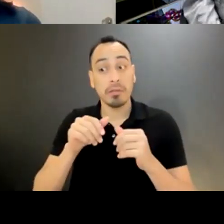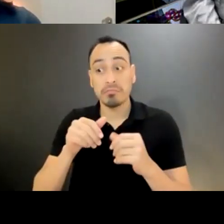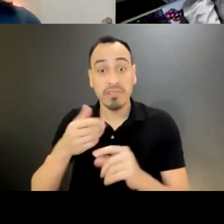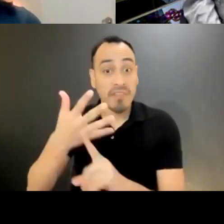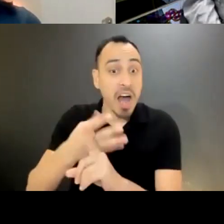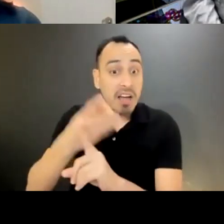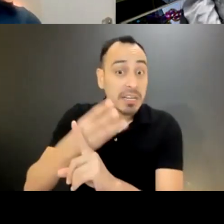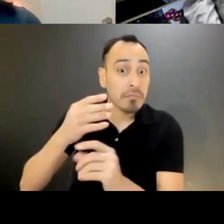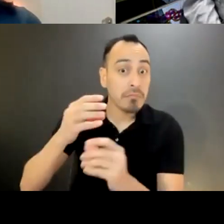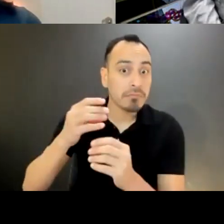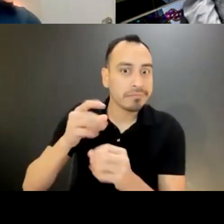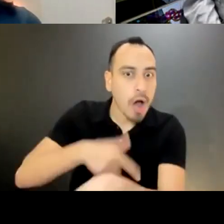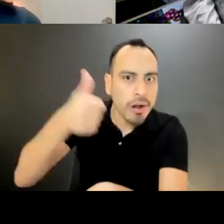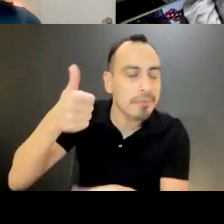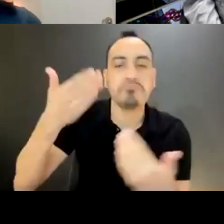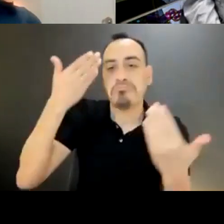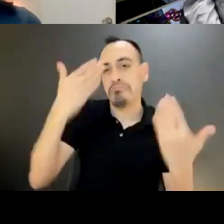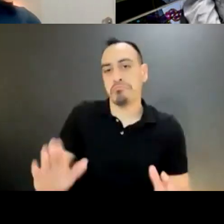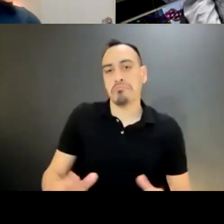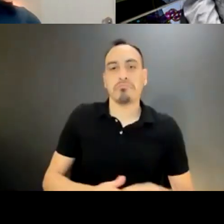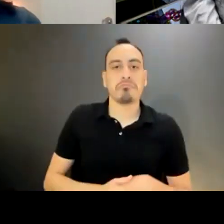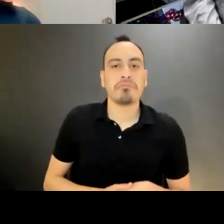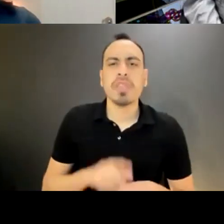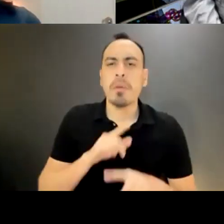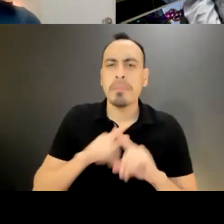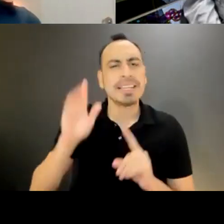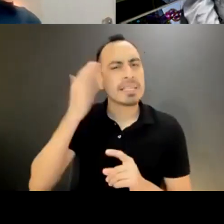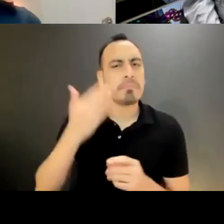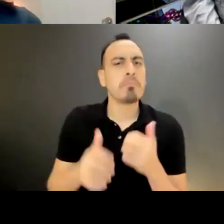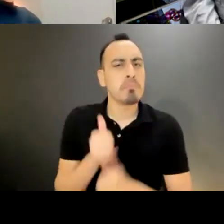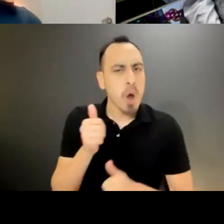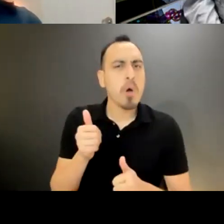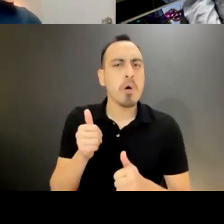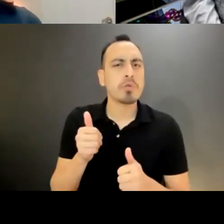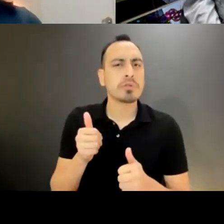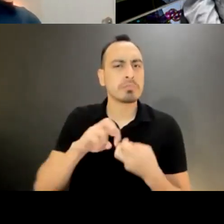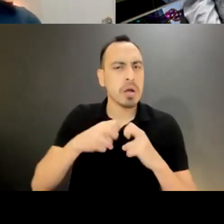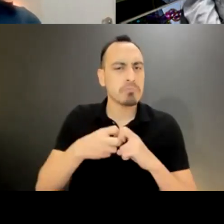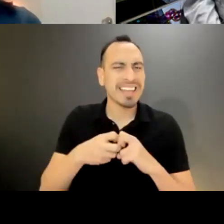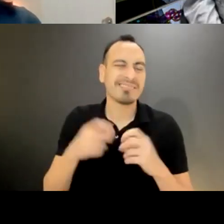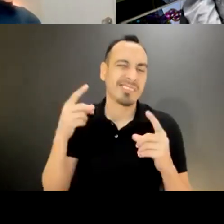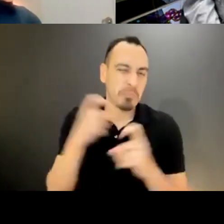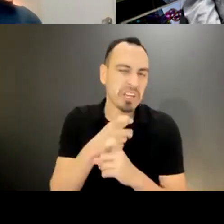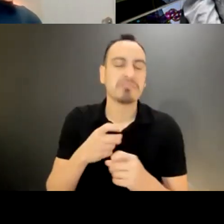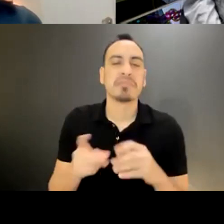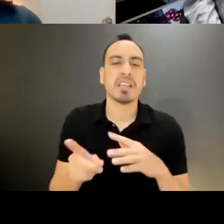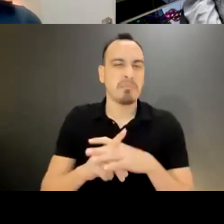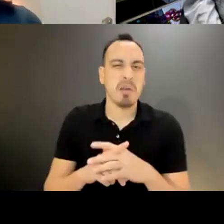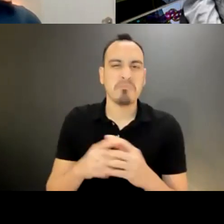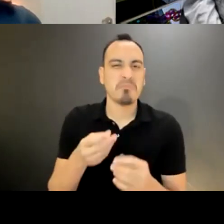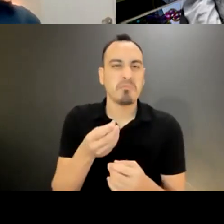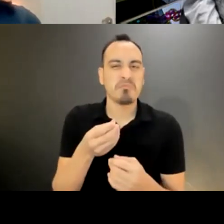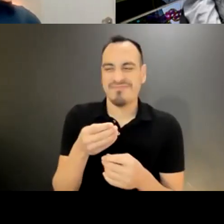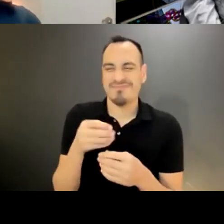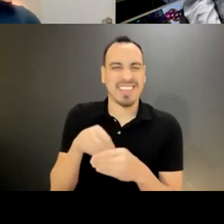that with every other vaccine, most of the complications occur within the first several days, not even several weeks.